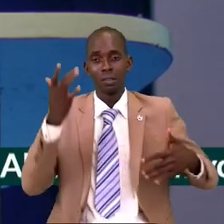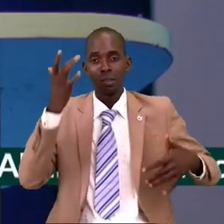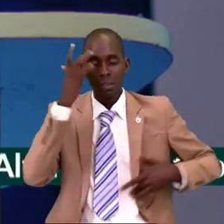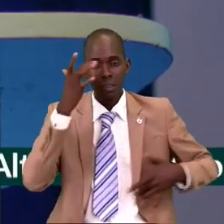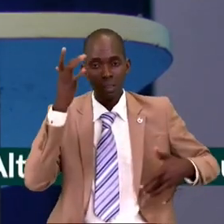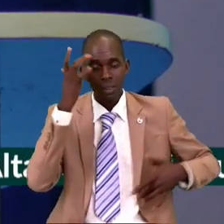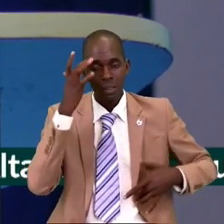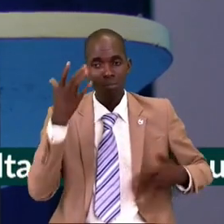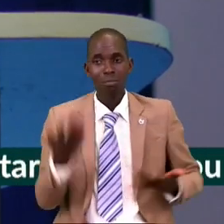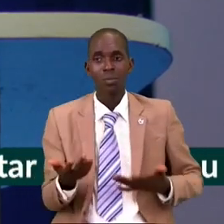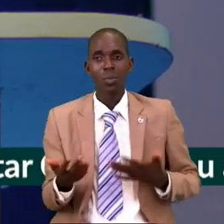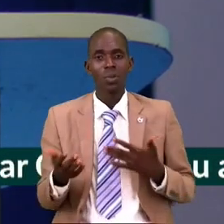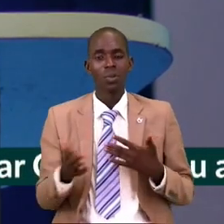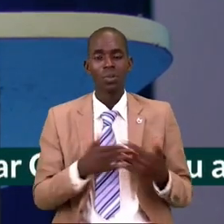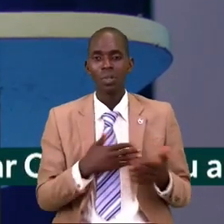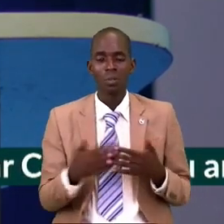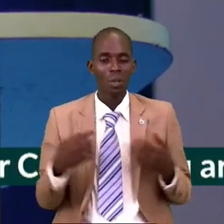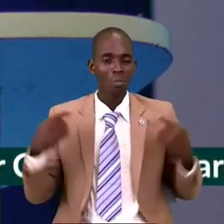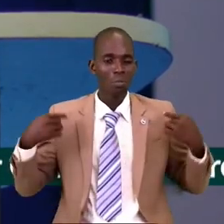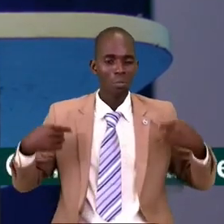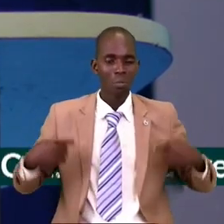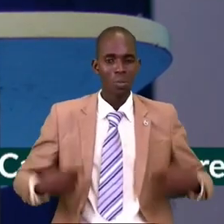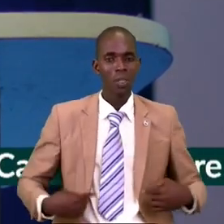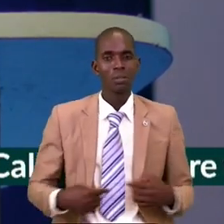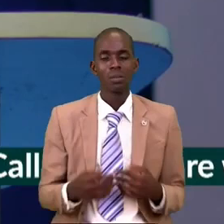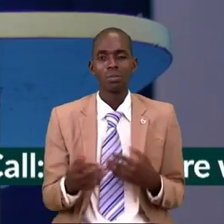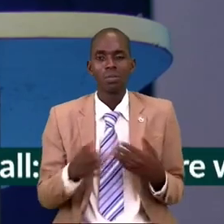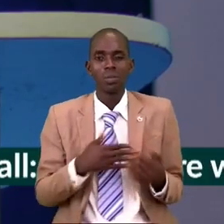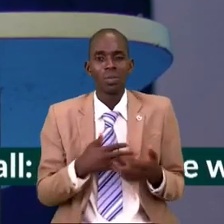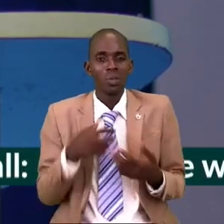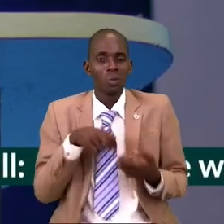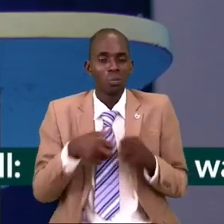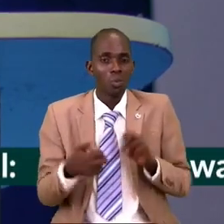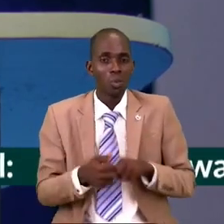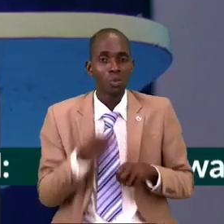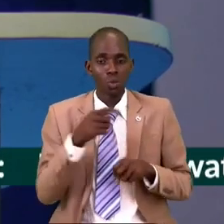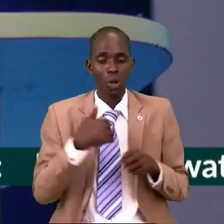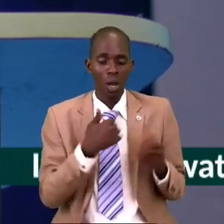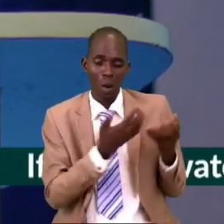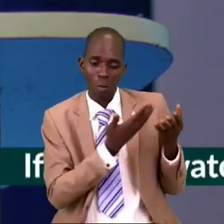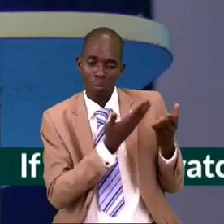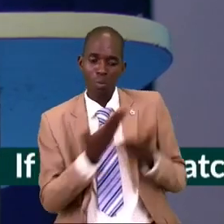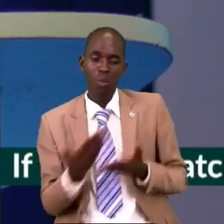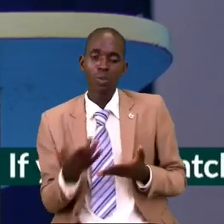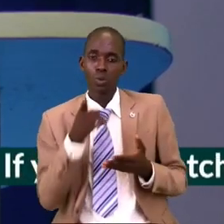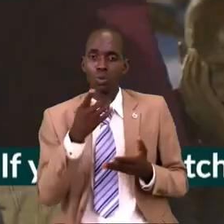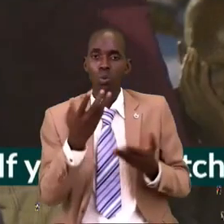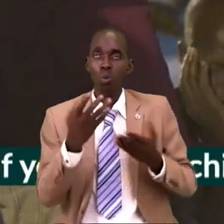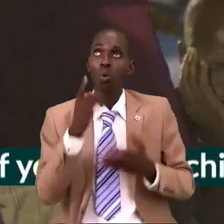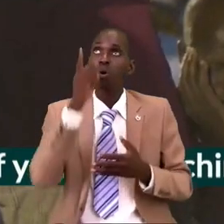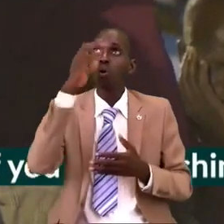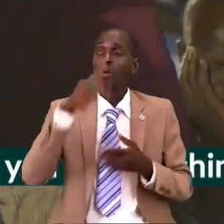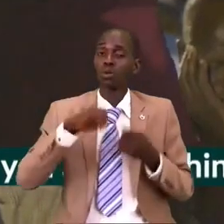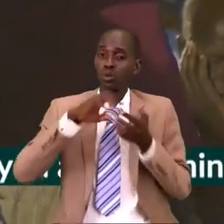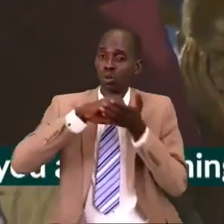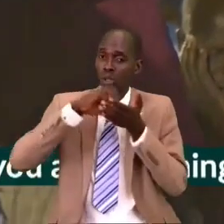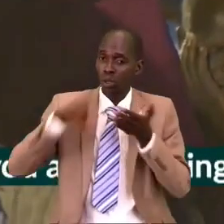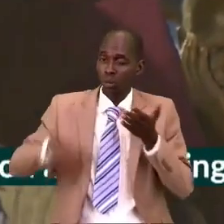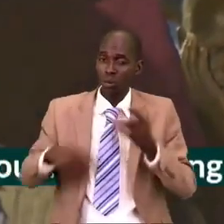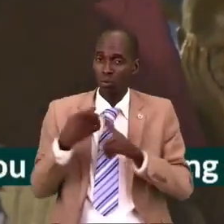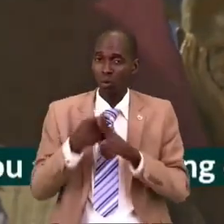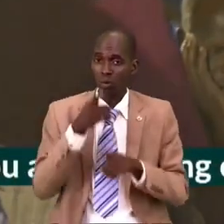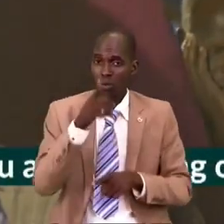in everyone tonight, and you are part of it. It's your turn. Say, it's my